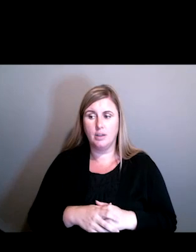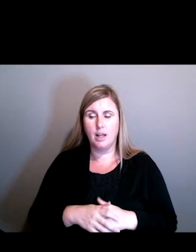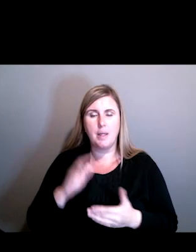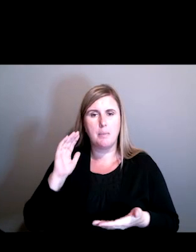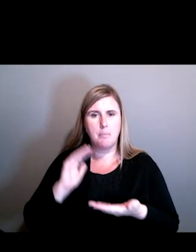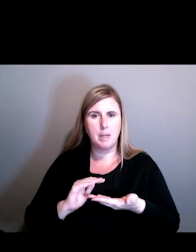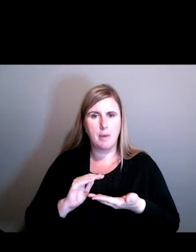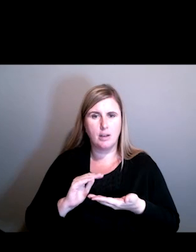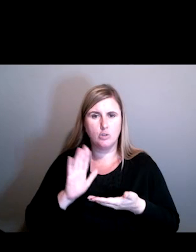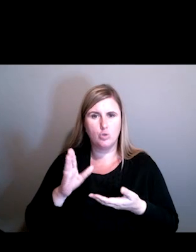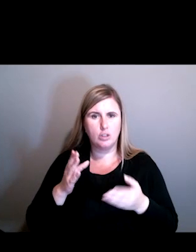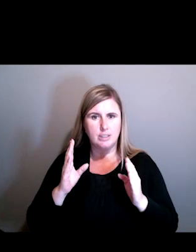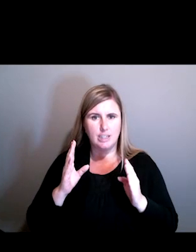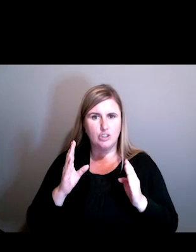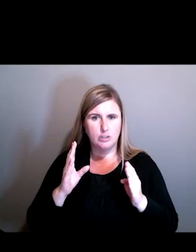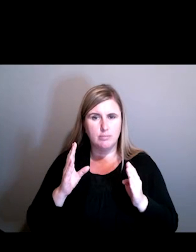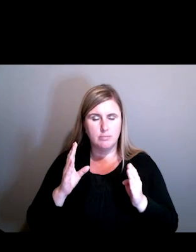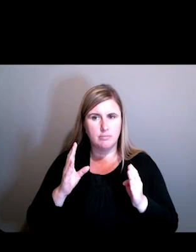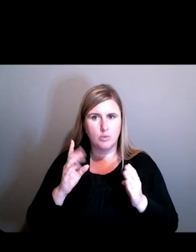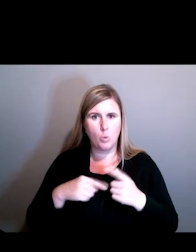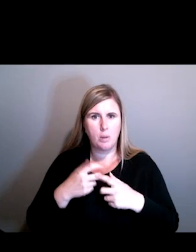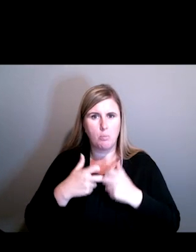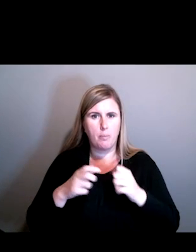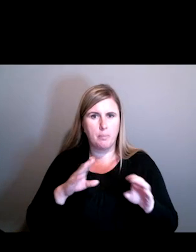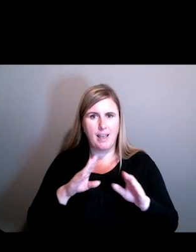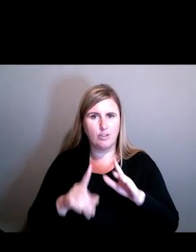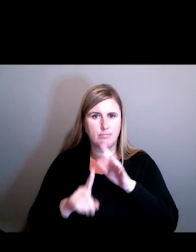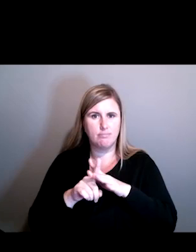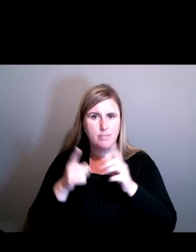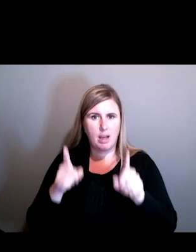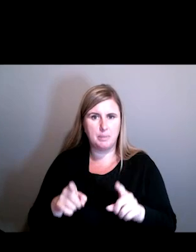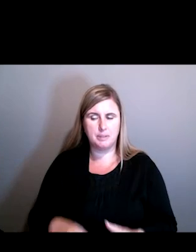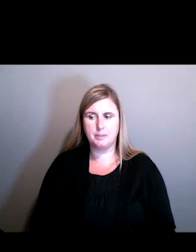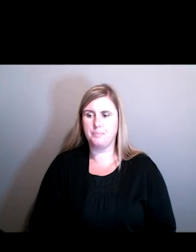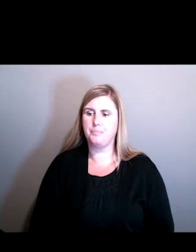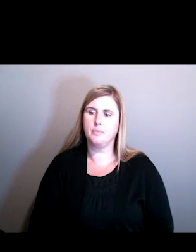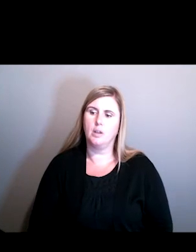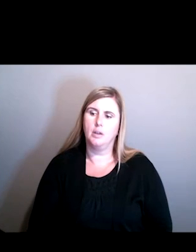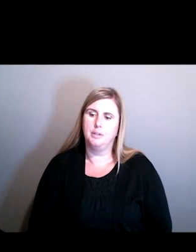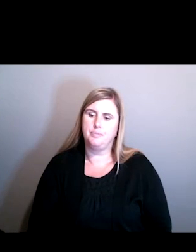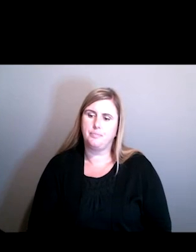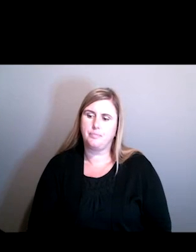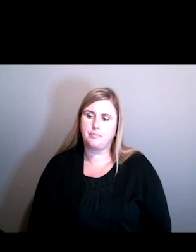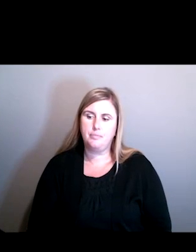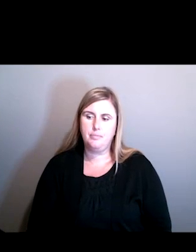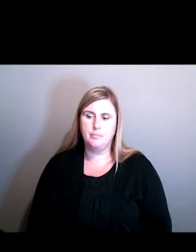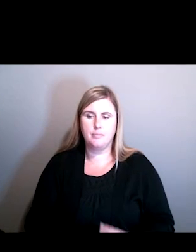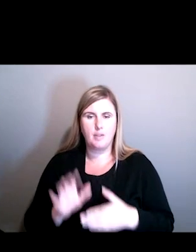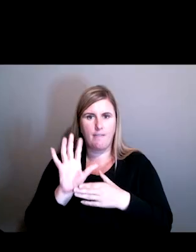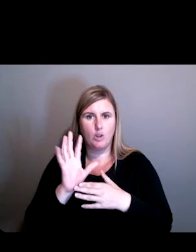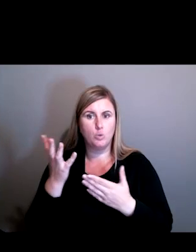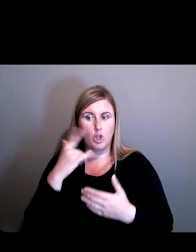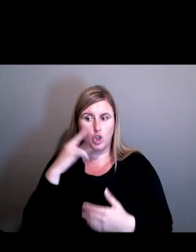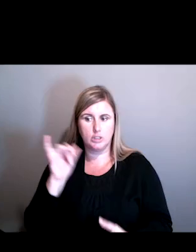just minimize your attention when problem behavior is happening. I'm going to show a couple of videos of what